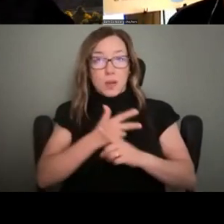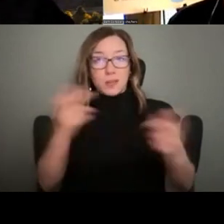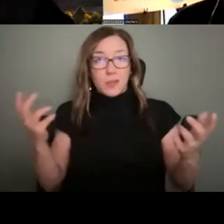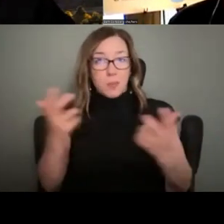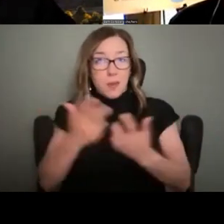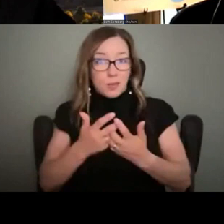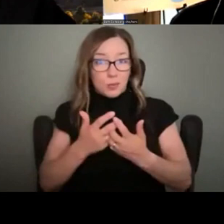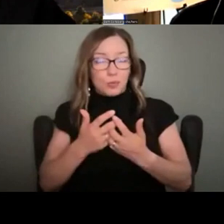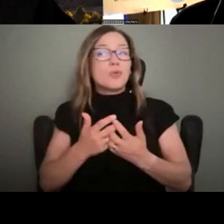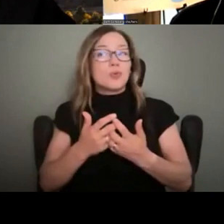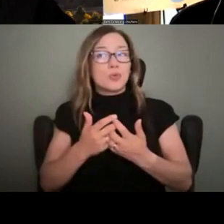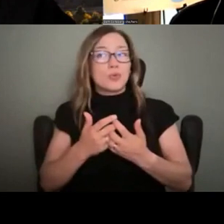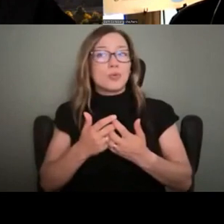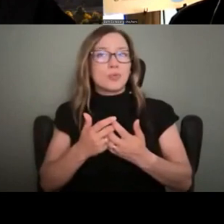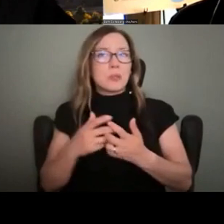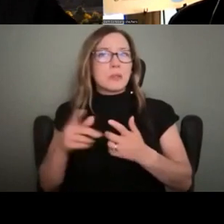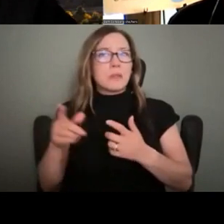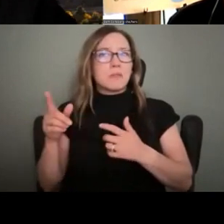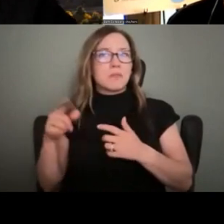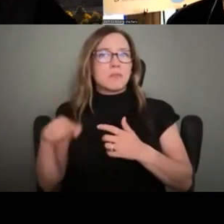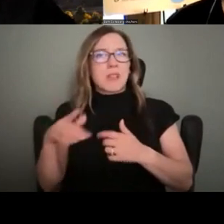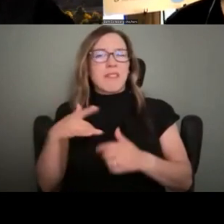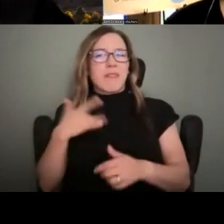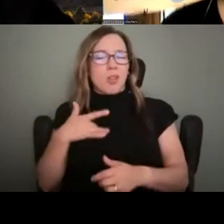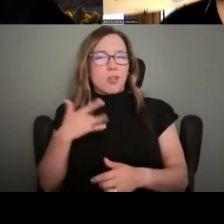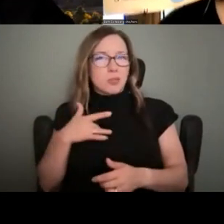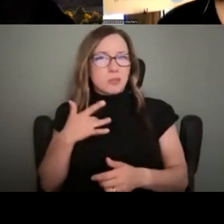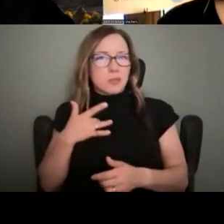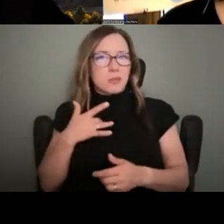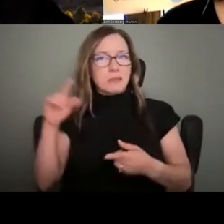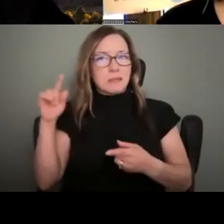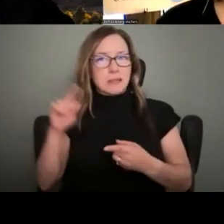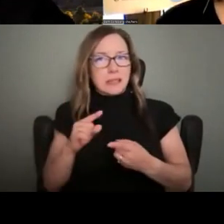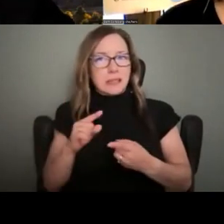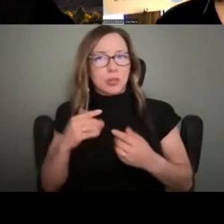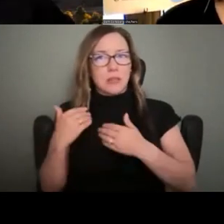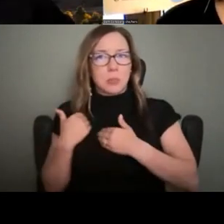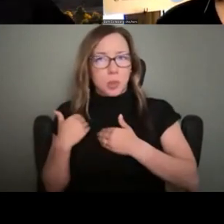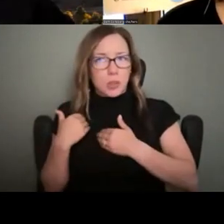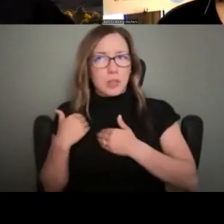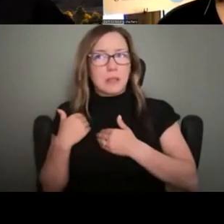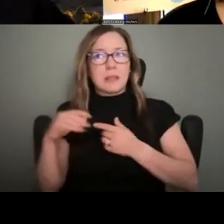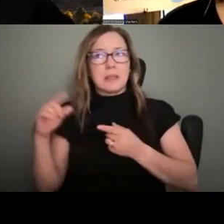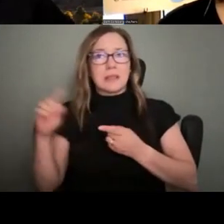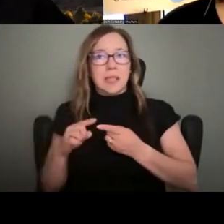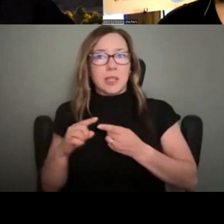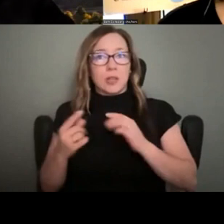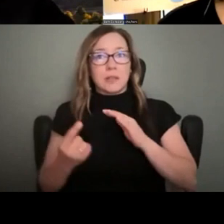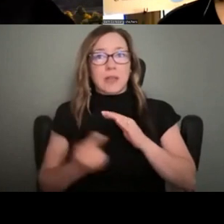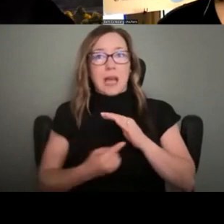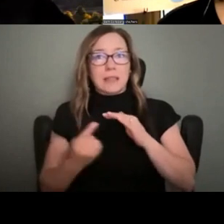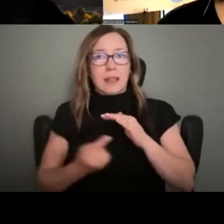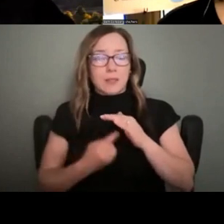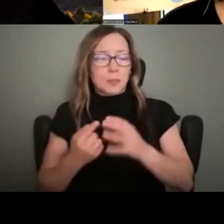they experienced or they felt decreased burden and decreased isolation.